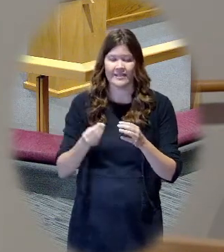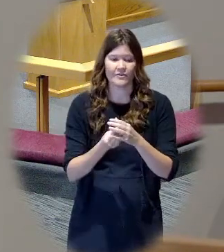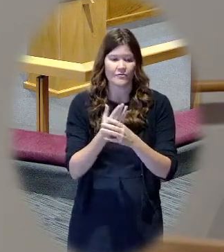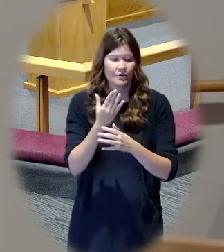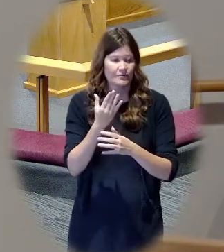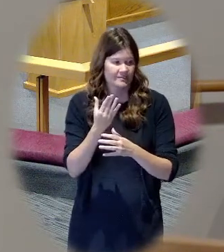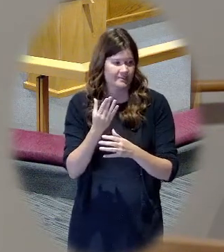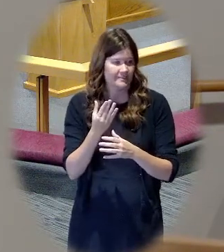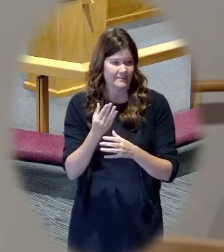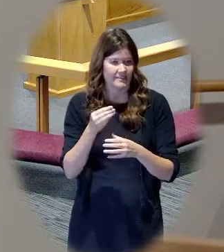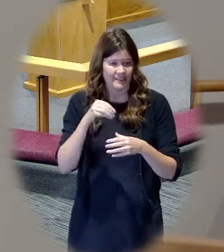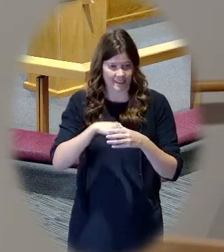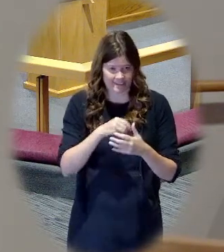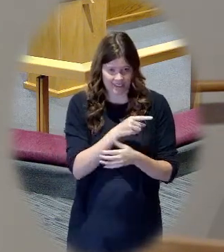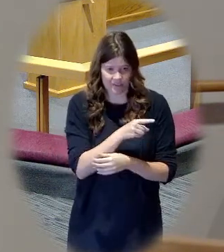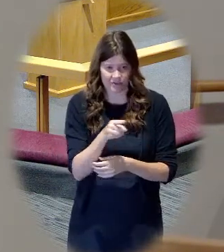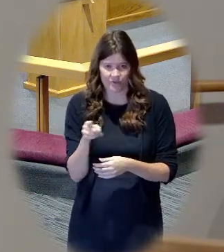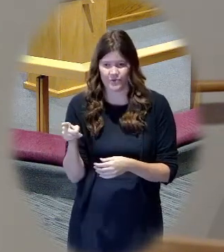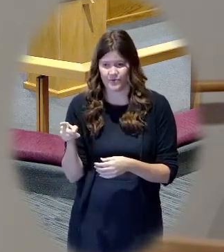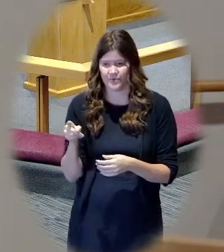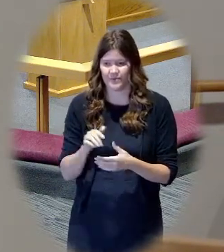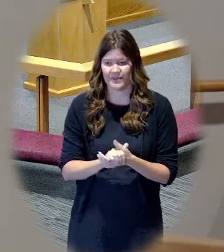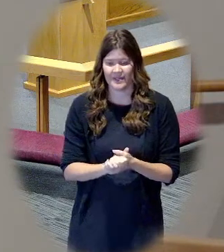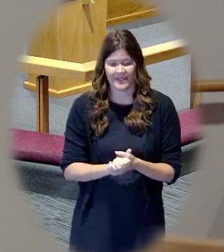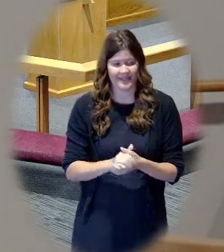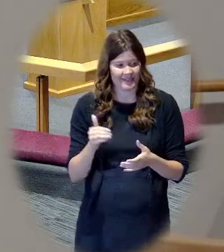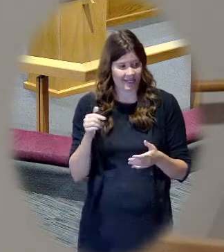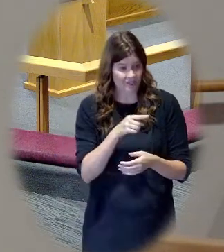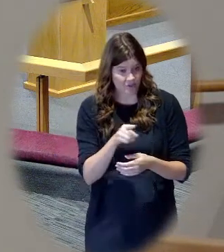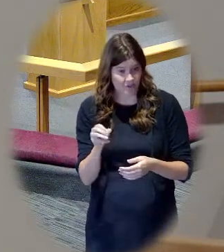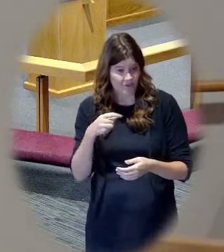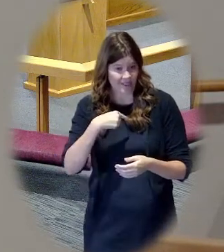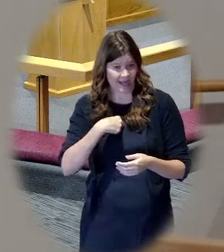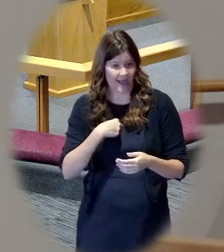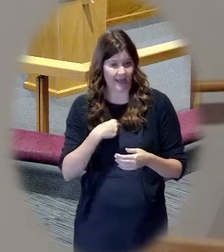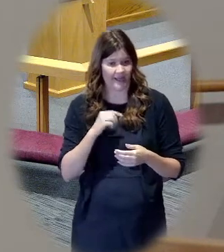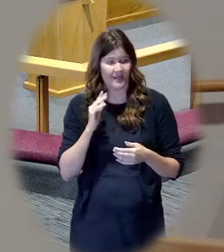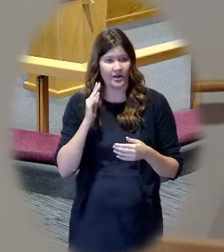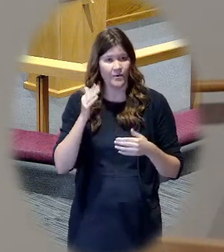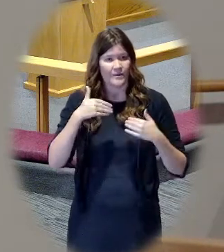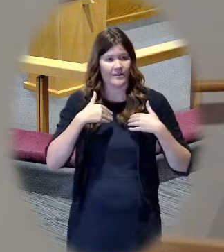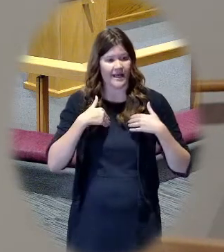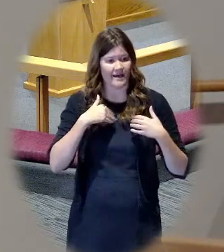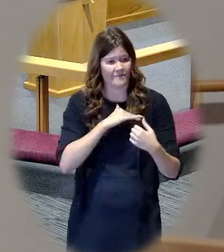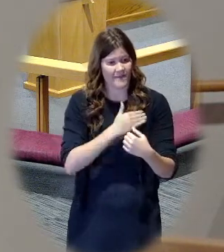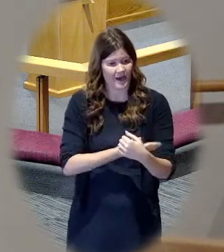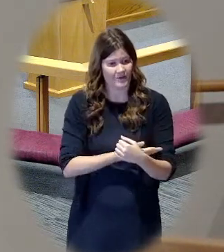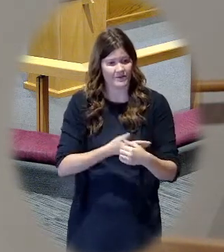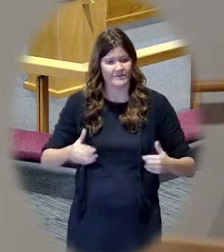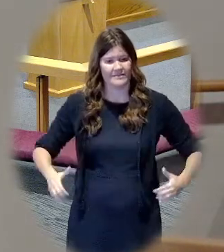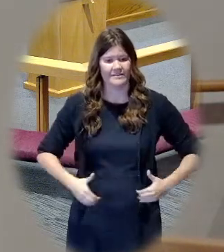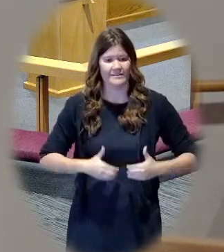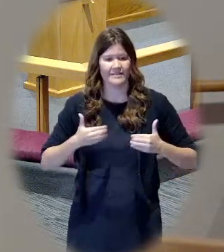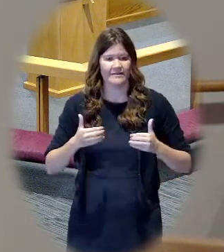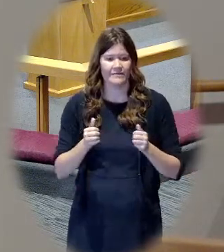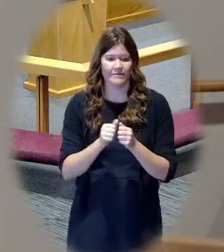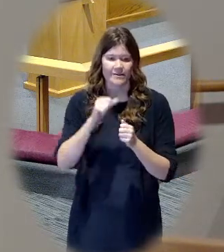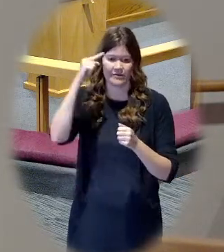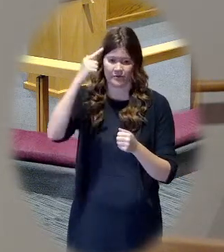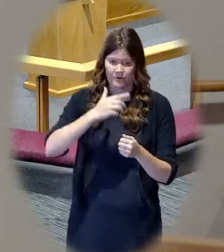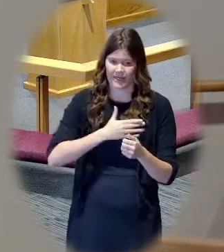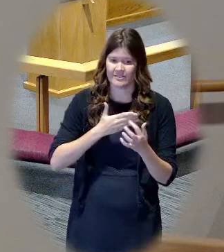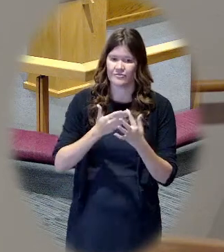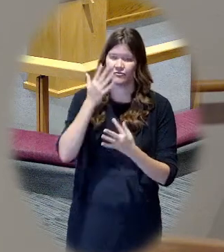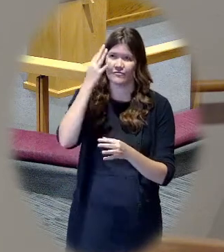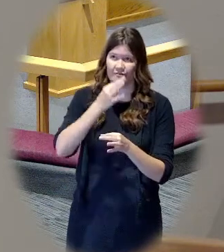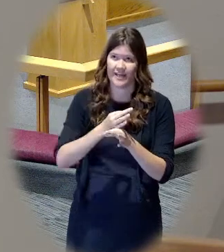in you. That you and I would be empowered to live by grace through faith in him,